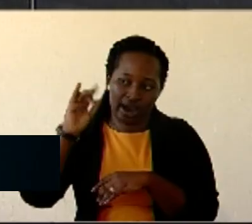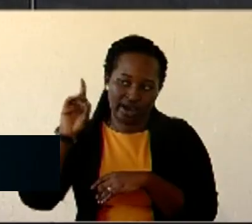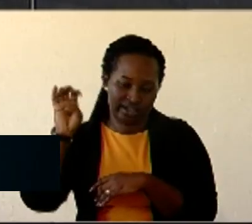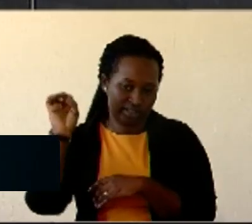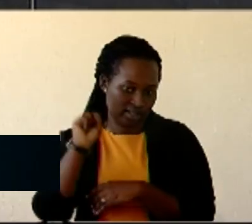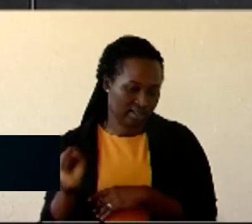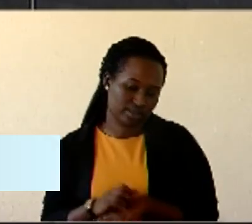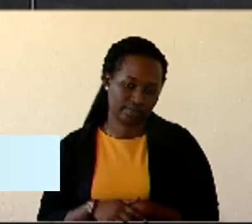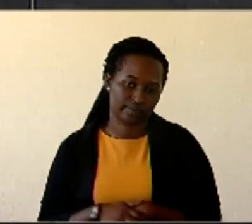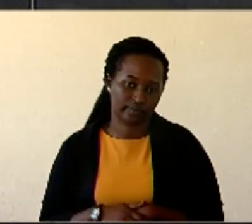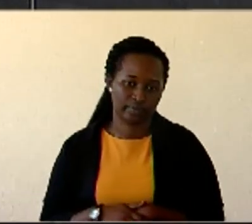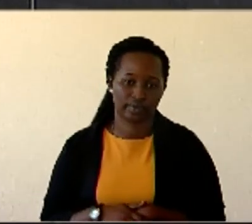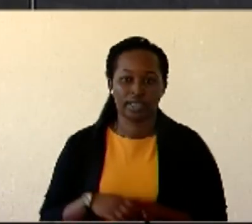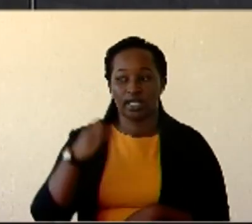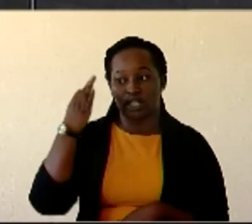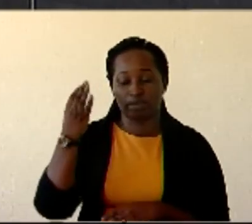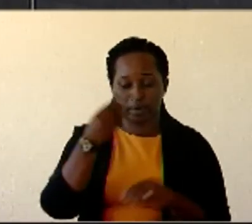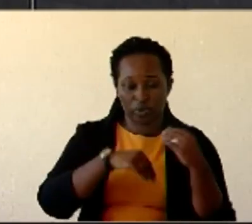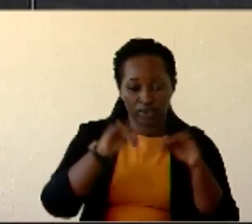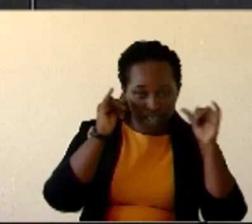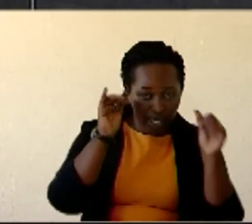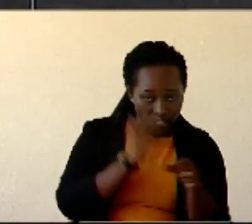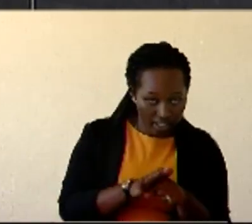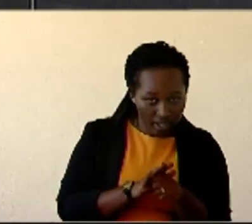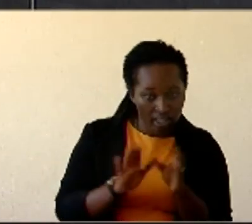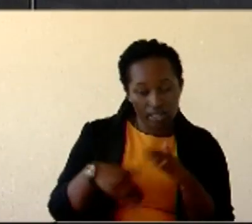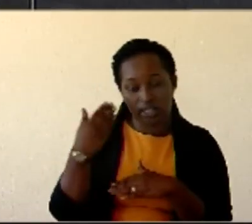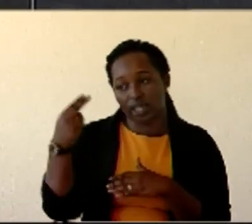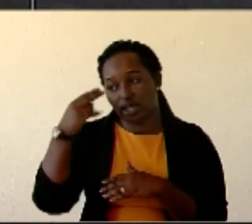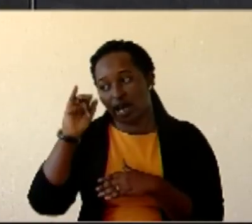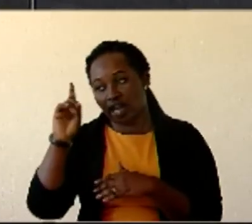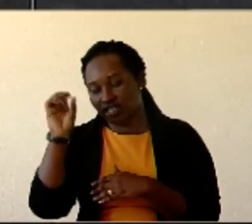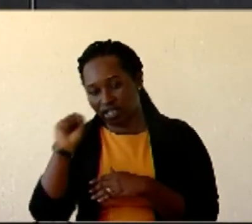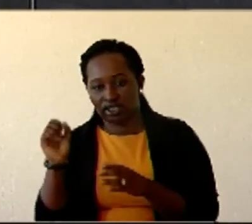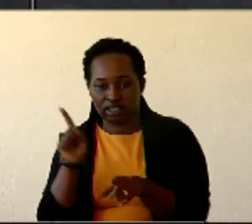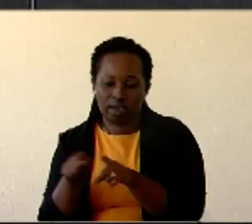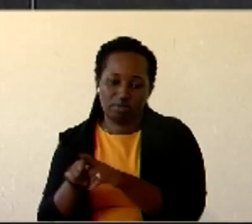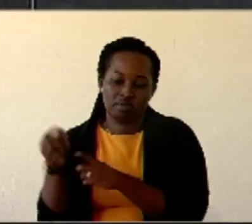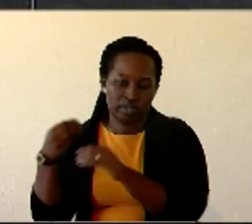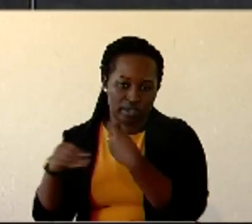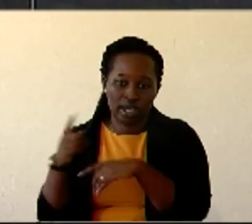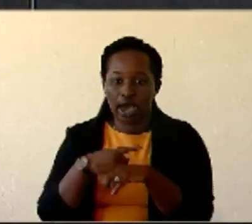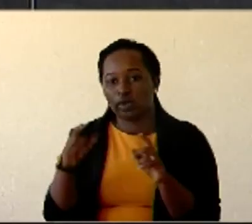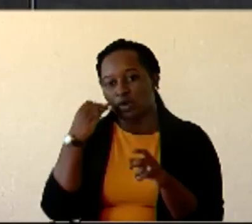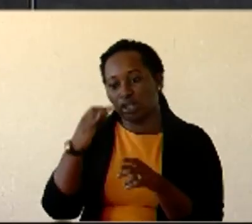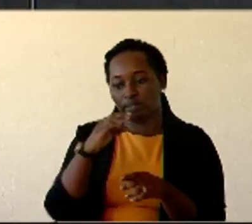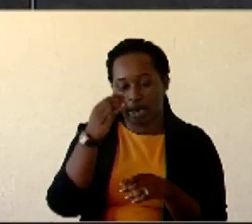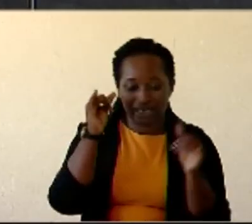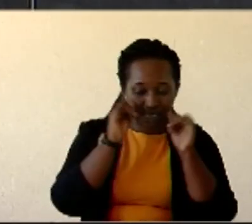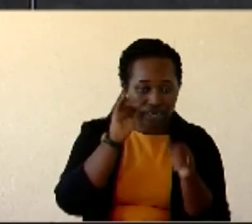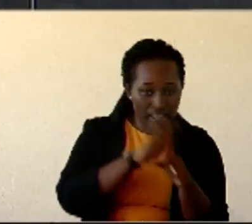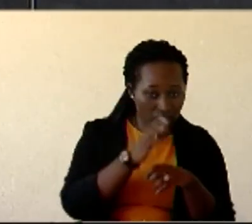hides. If more beef is supplied, then there will be more hides supplied. But if less beef